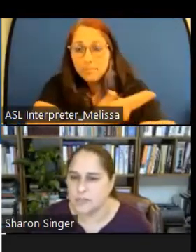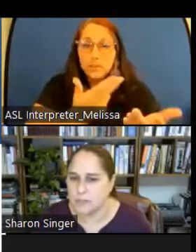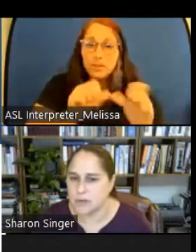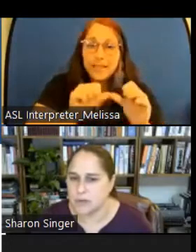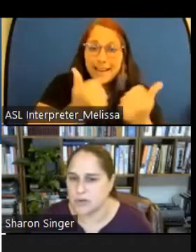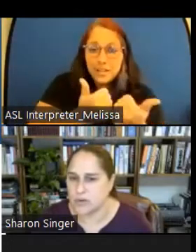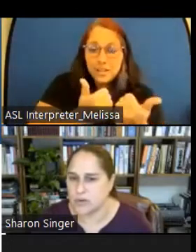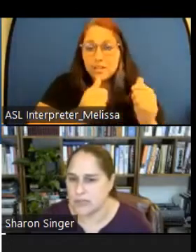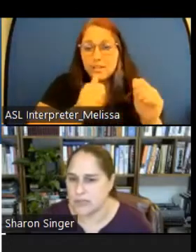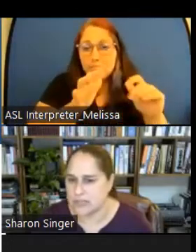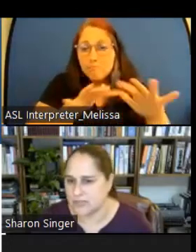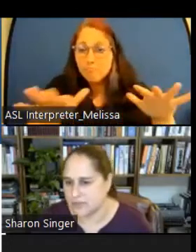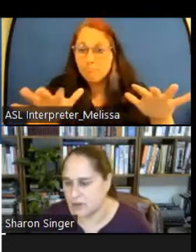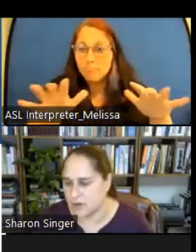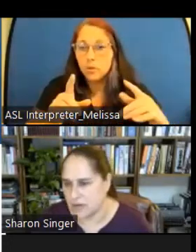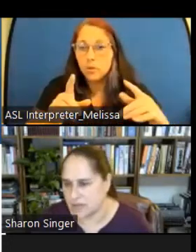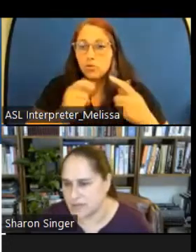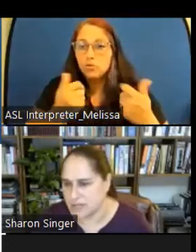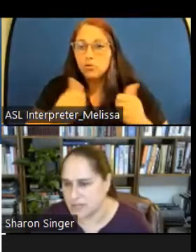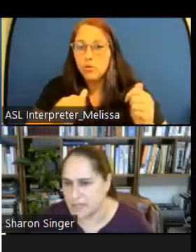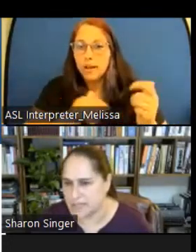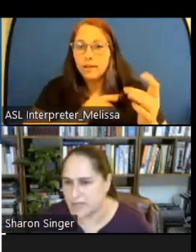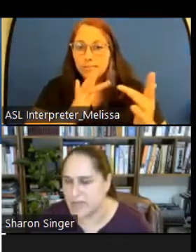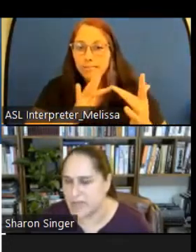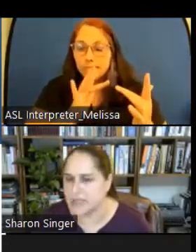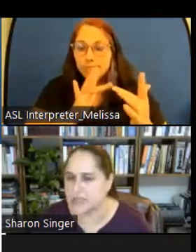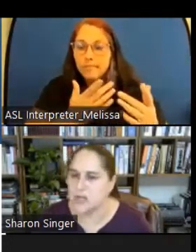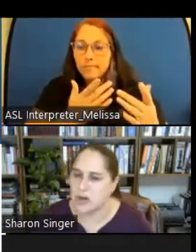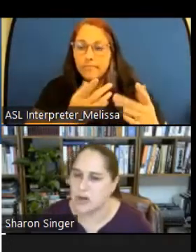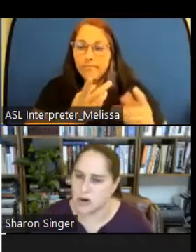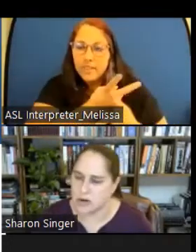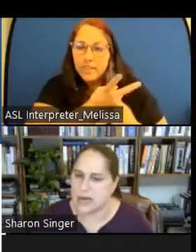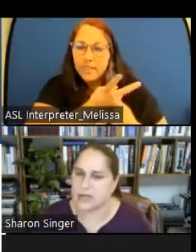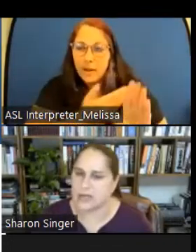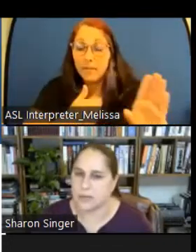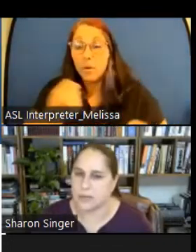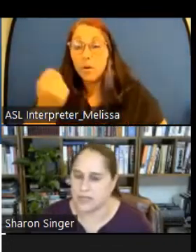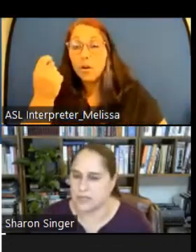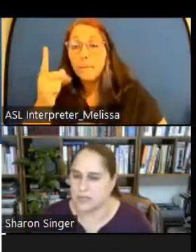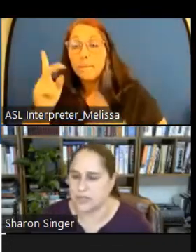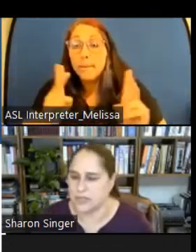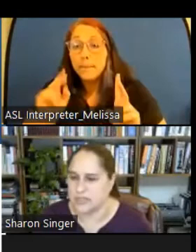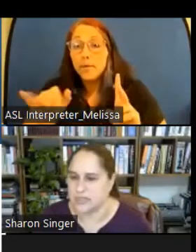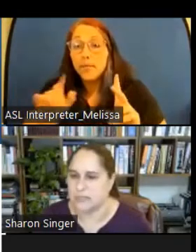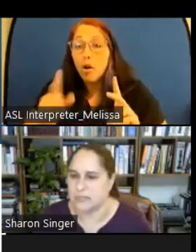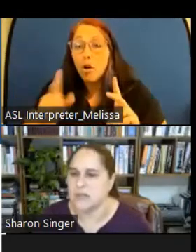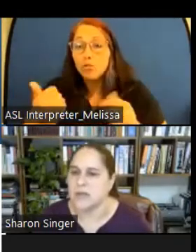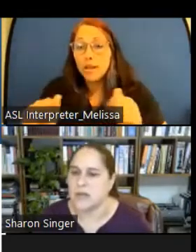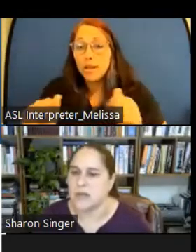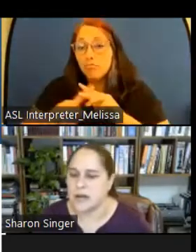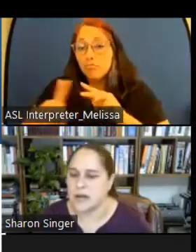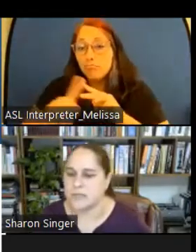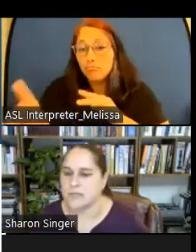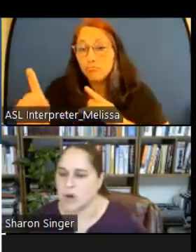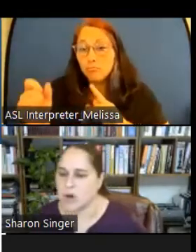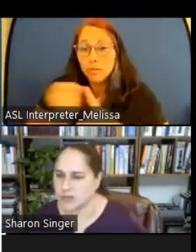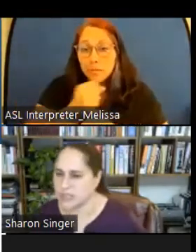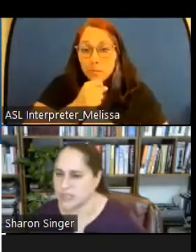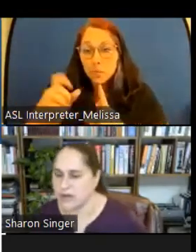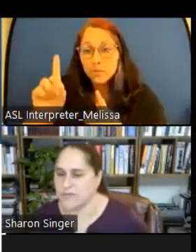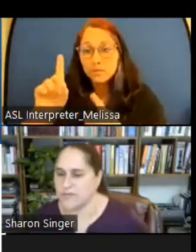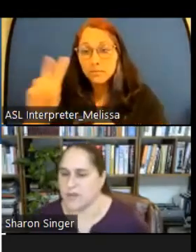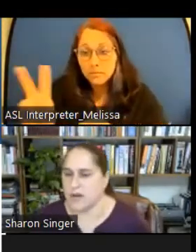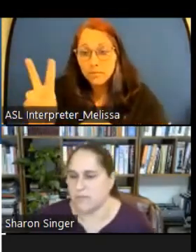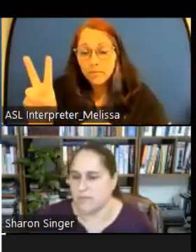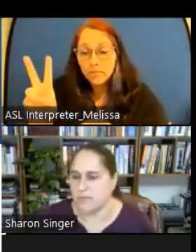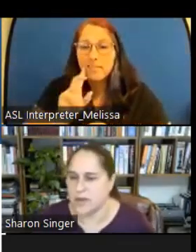Obviously, people who are attempting to flee domestic violence are automatically pulled into the system, regardless